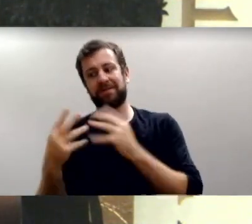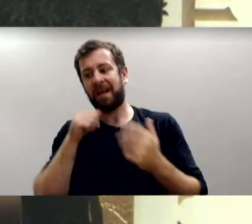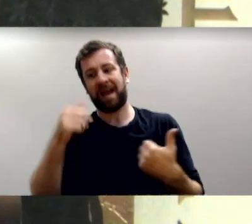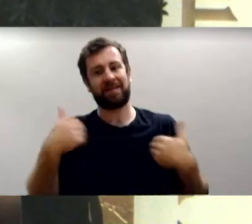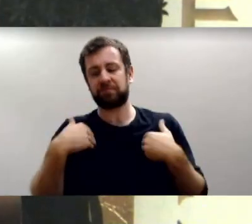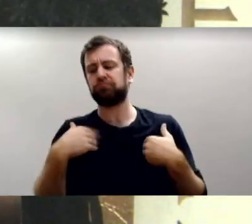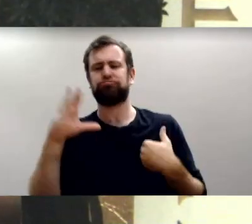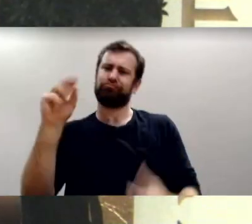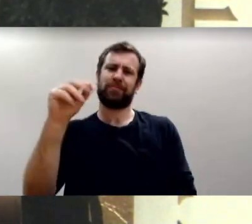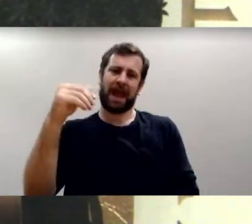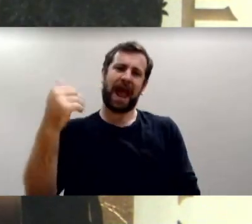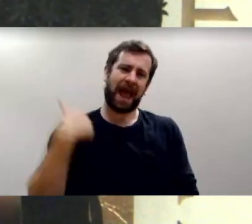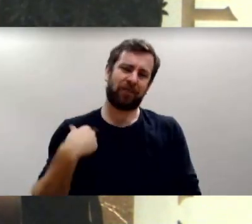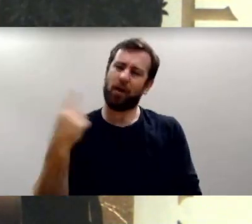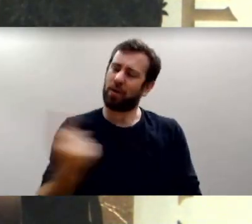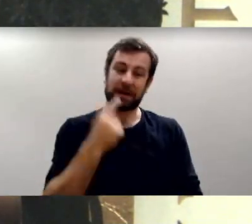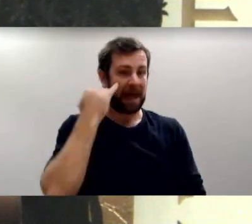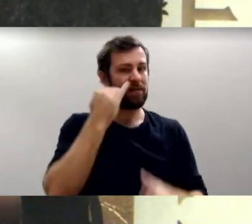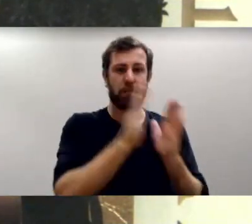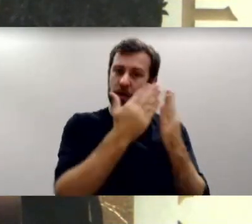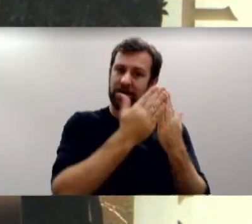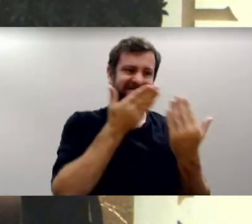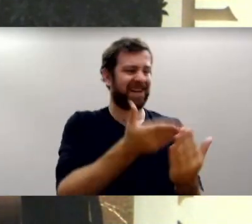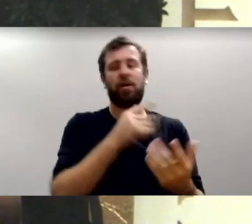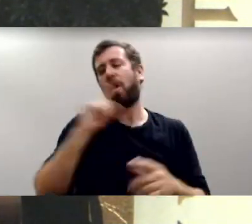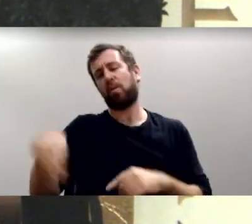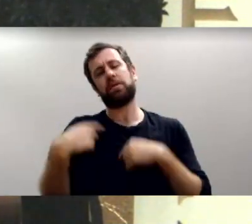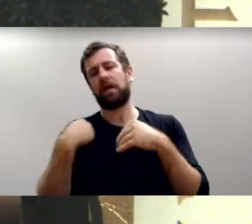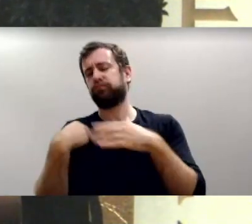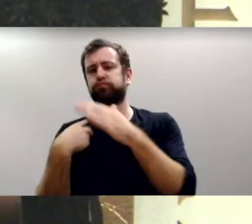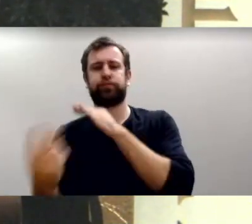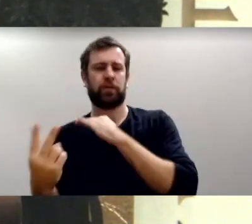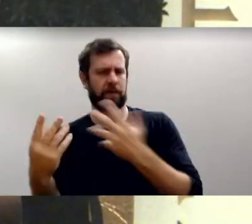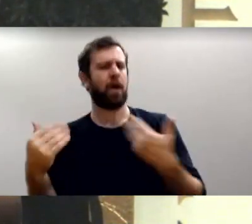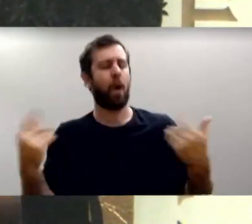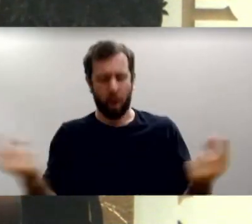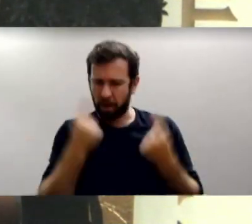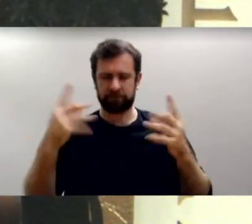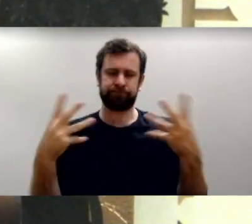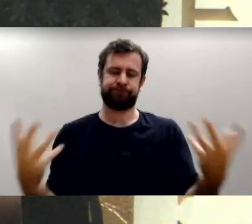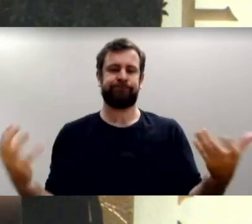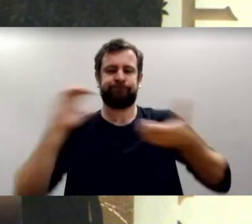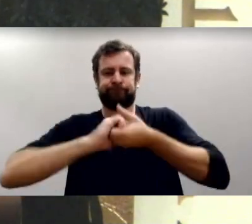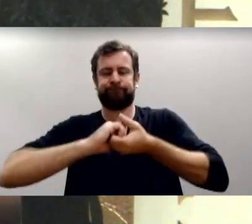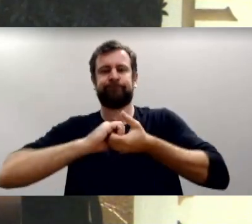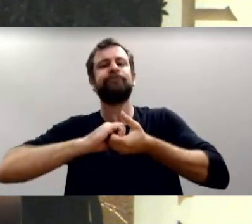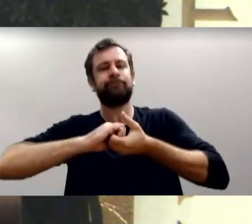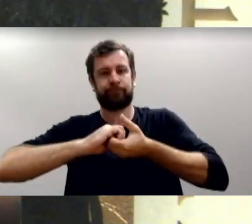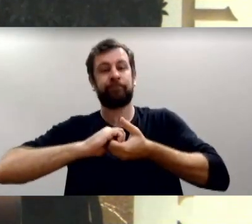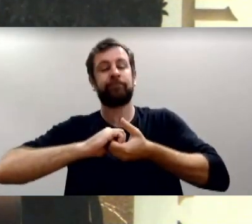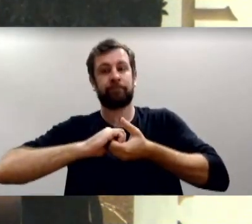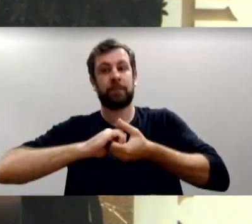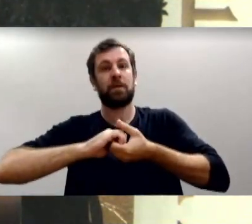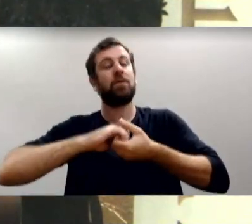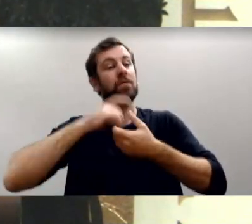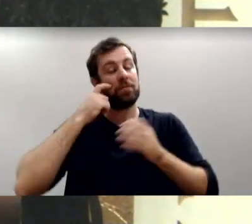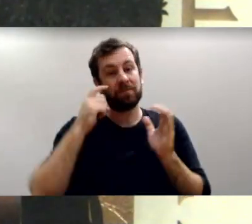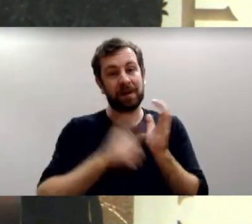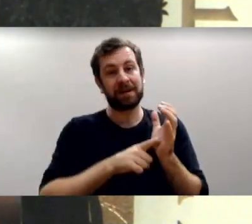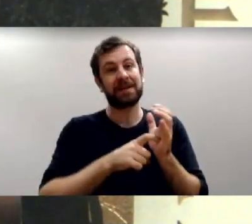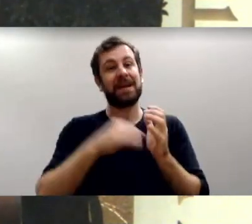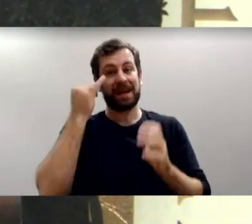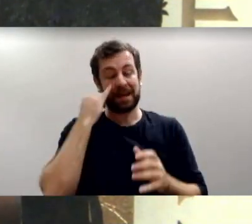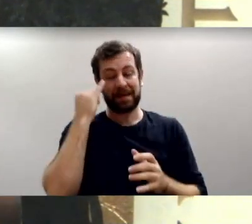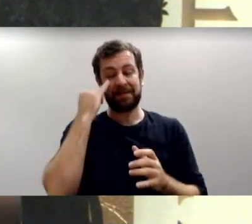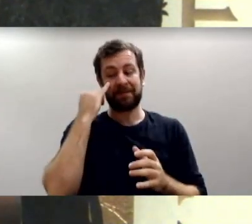And so when we talk about this issue of scripture or the divine, you know, book, we have to realize it always comes with a Nabi or a